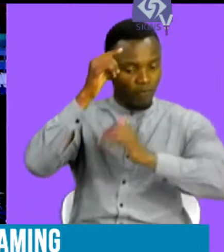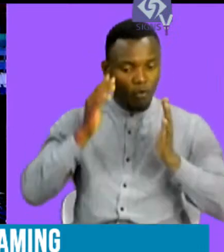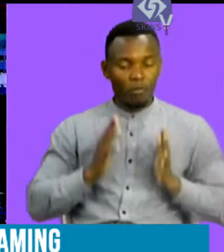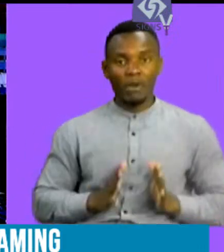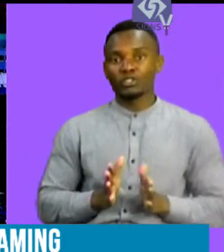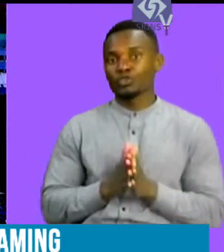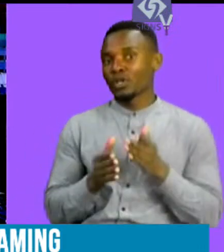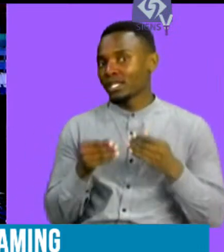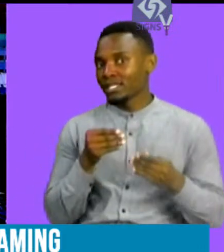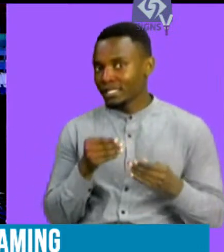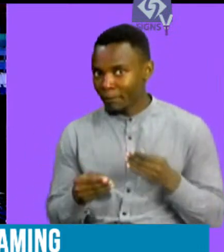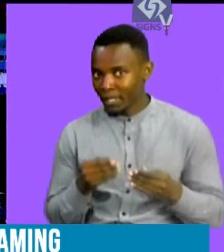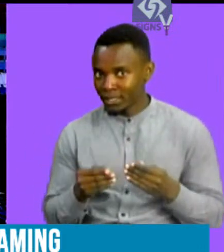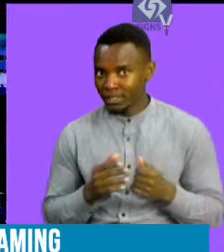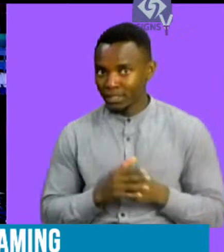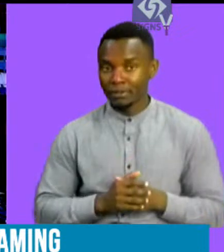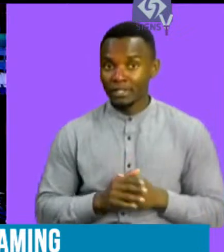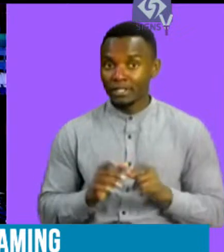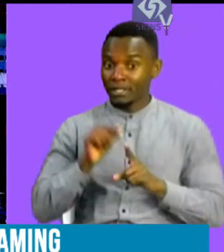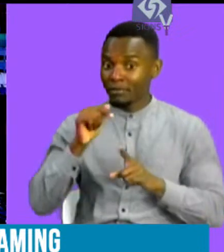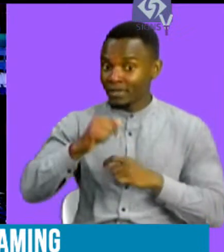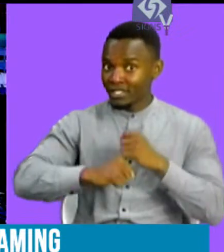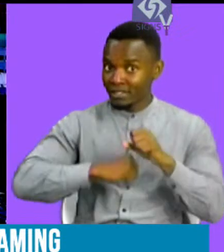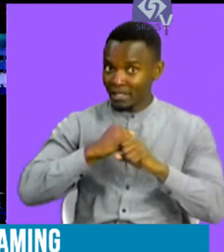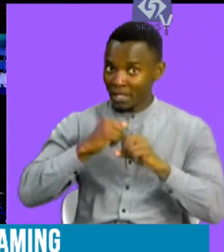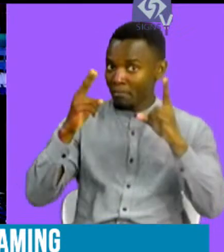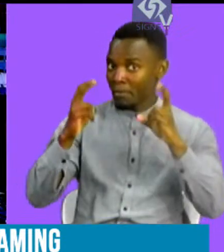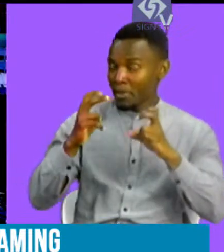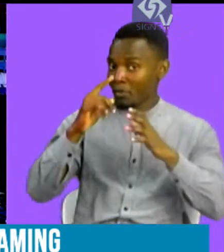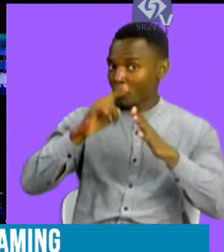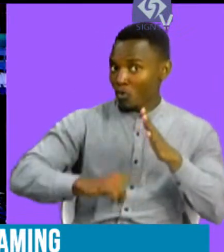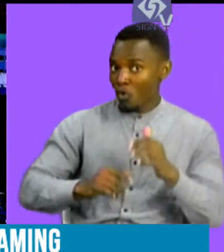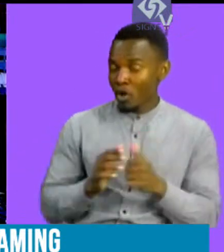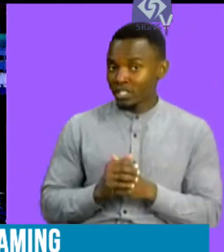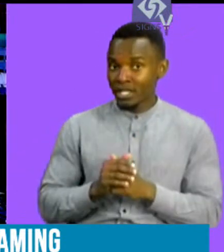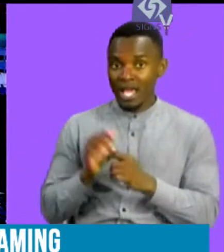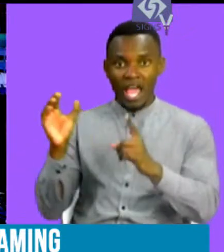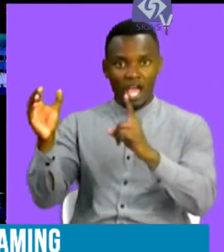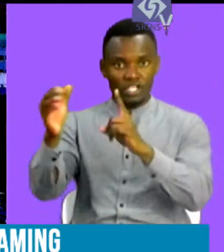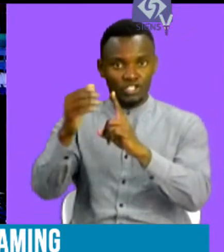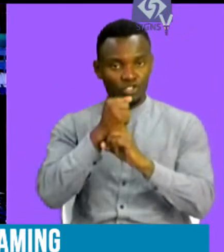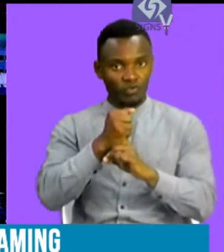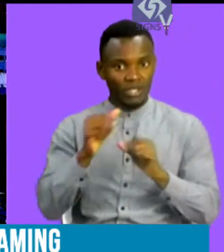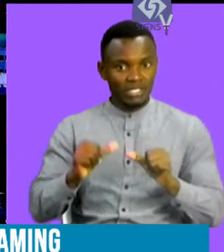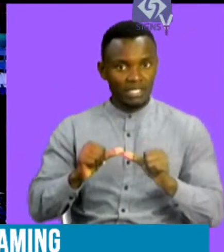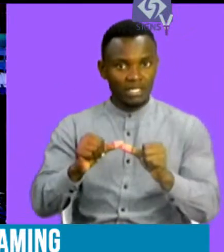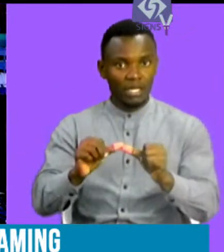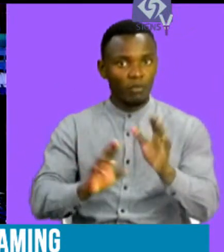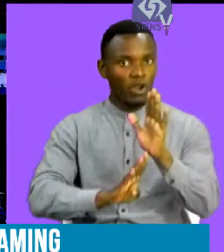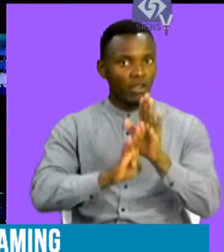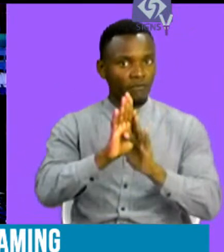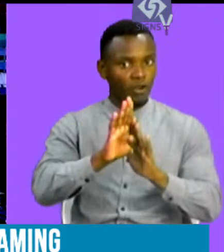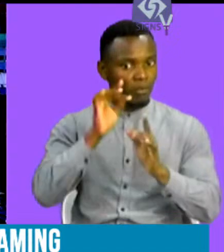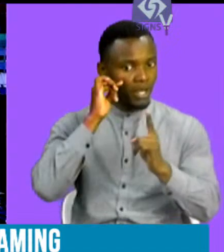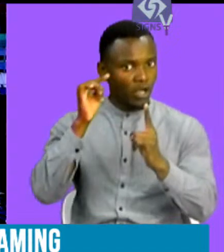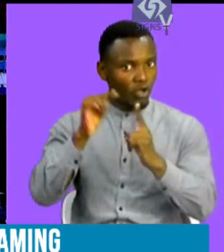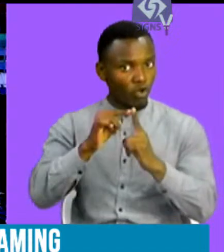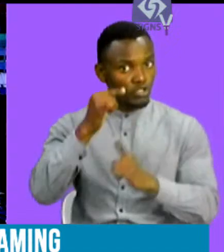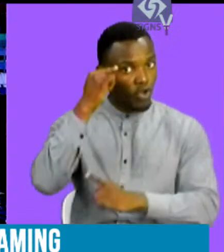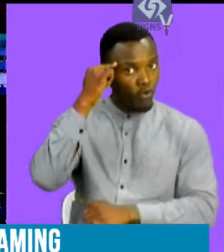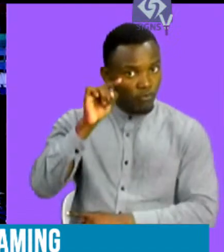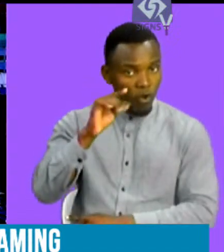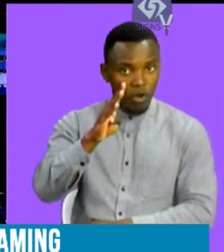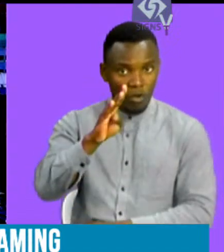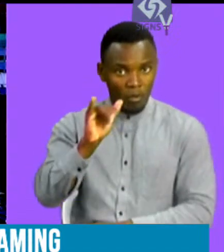with Disabilities, and this year's theme is around achieving the Sustainable Development Goals for, by, and